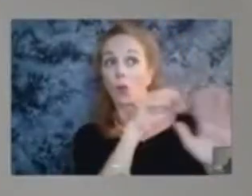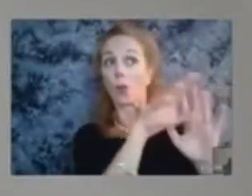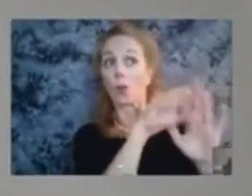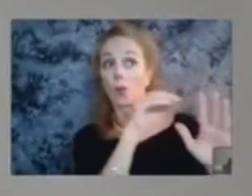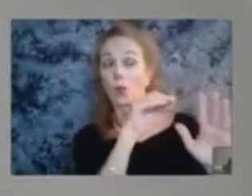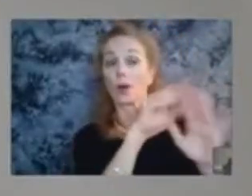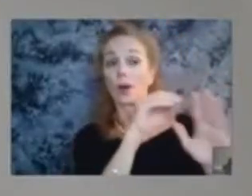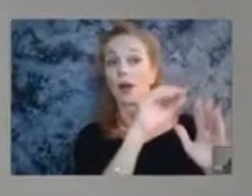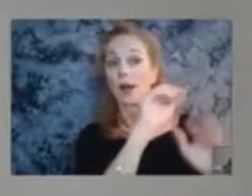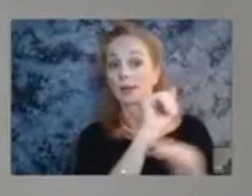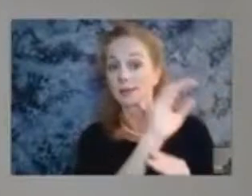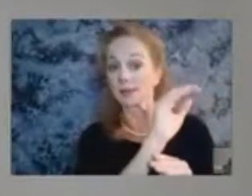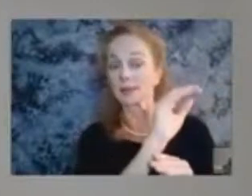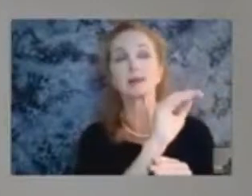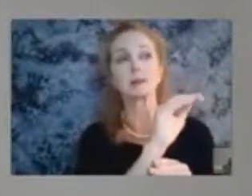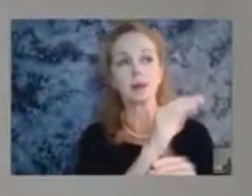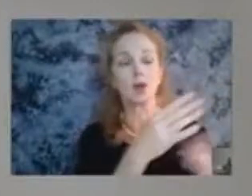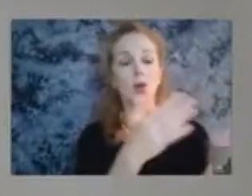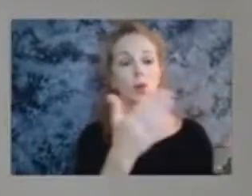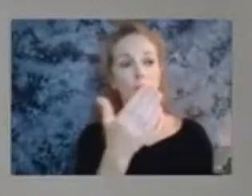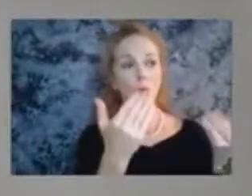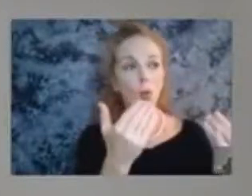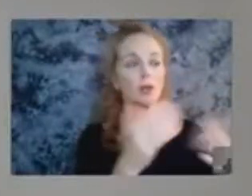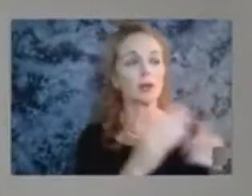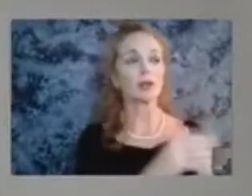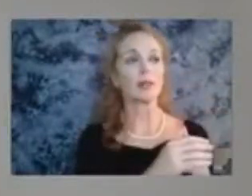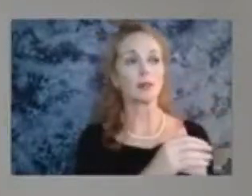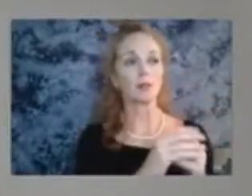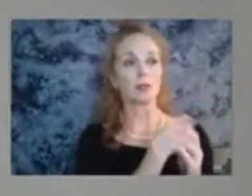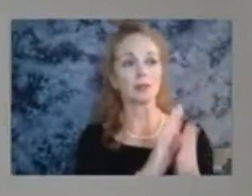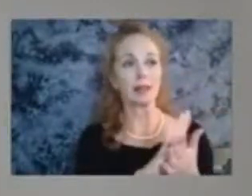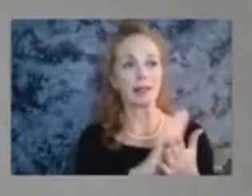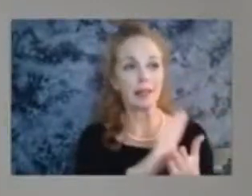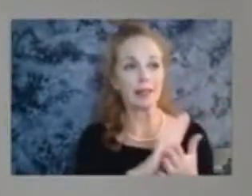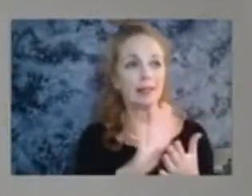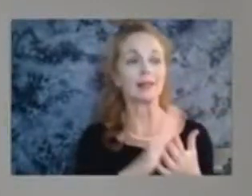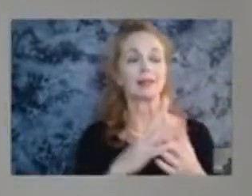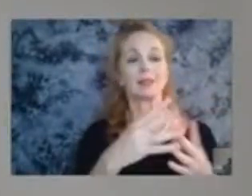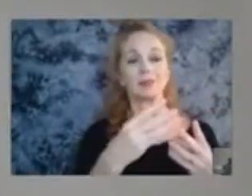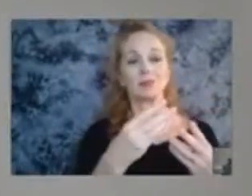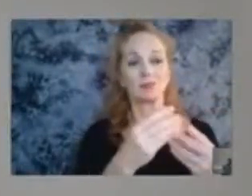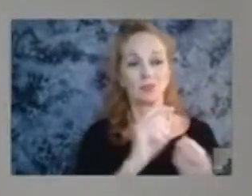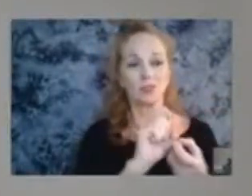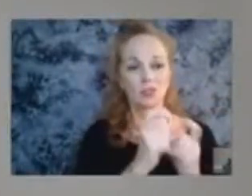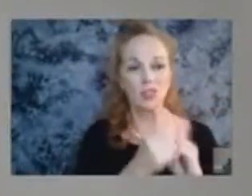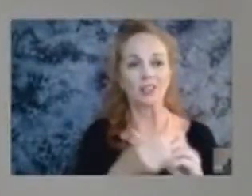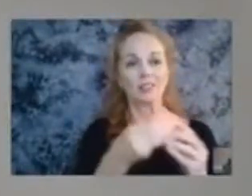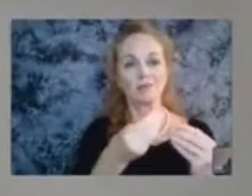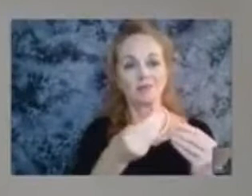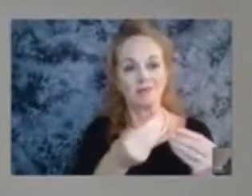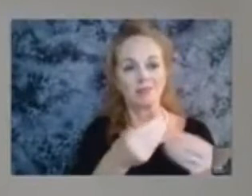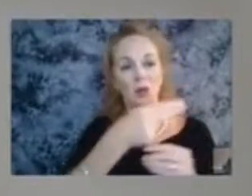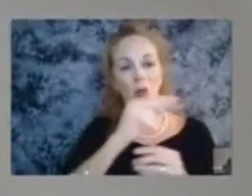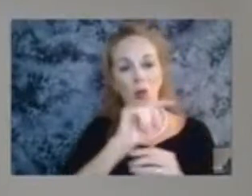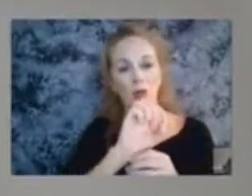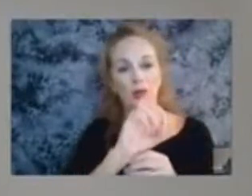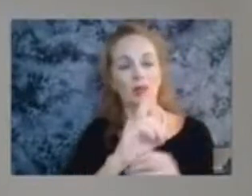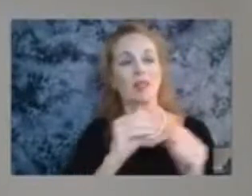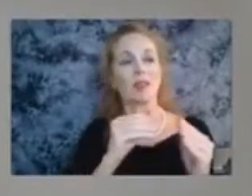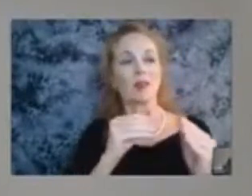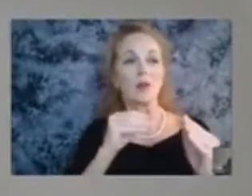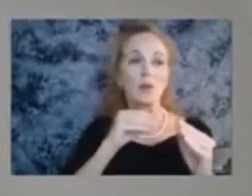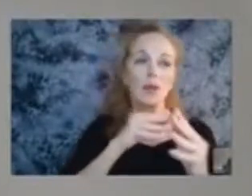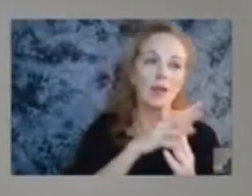in and we cool it down, and then we condition it and take the humidity out of it and introduce that air into the systems and into the